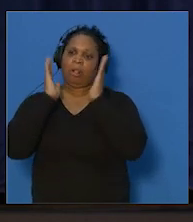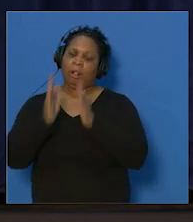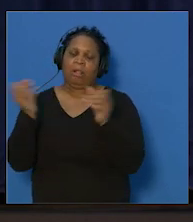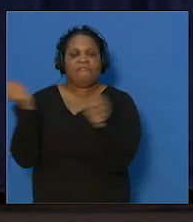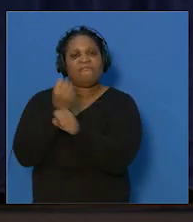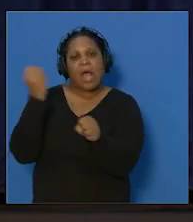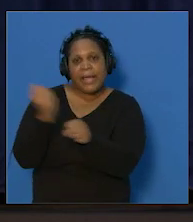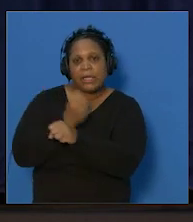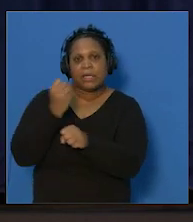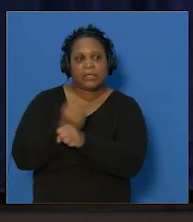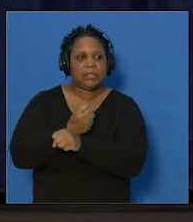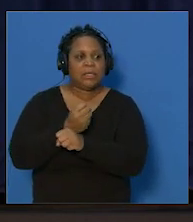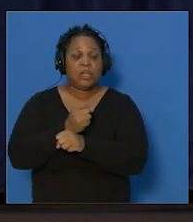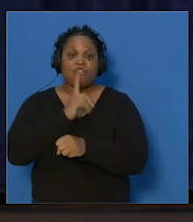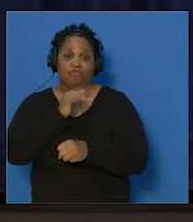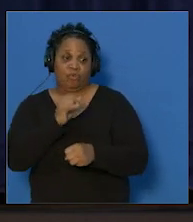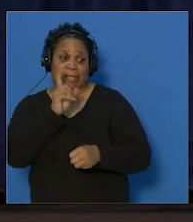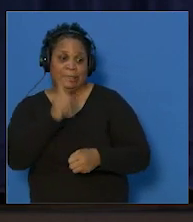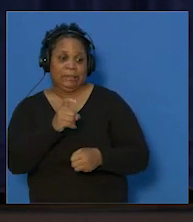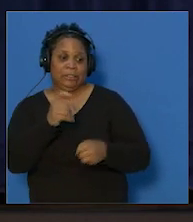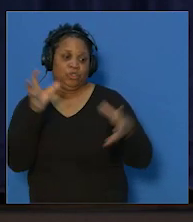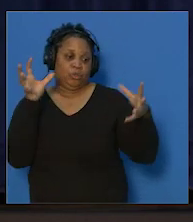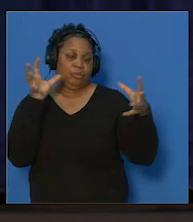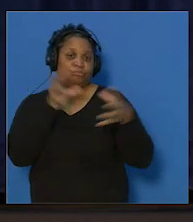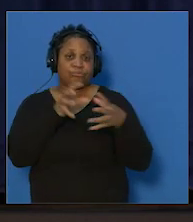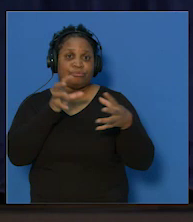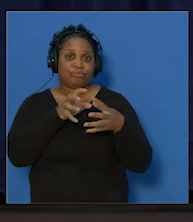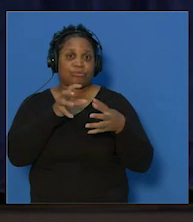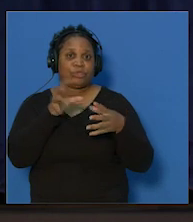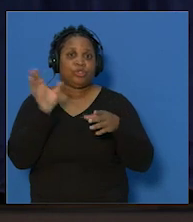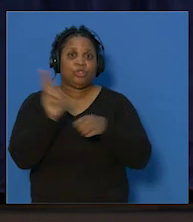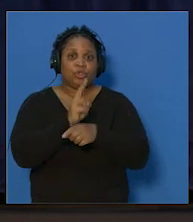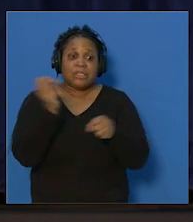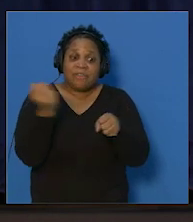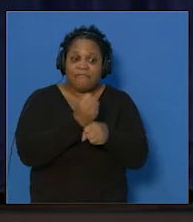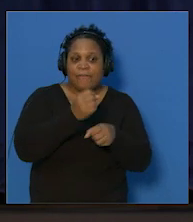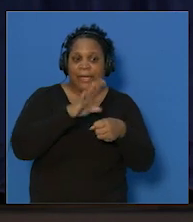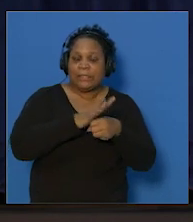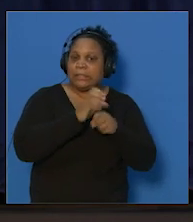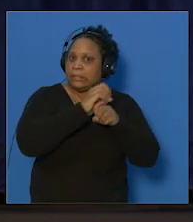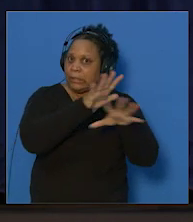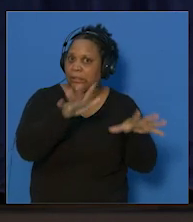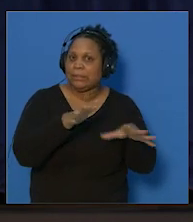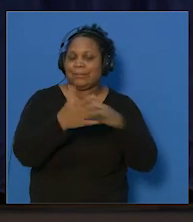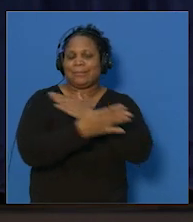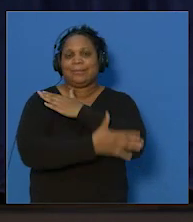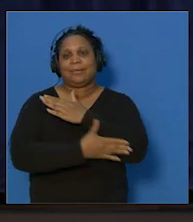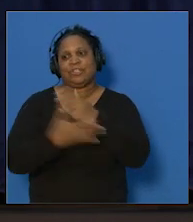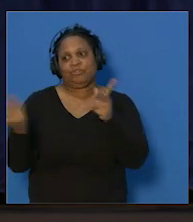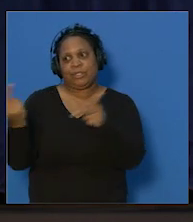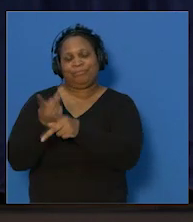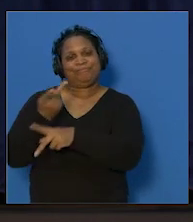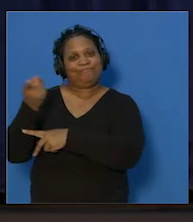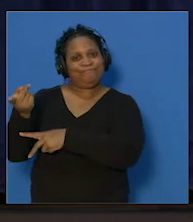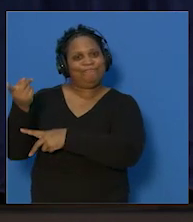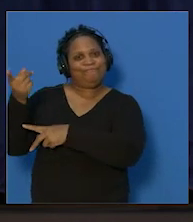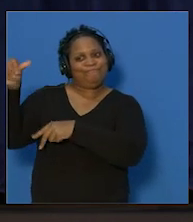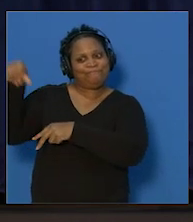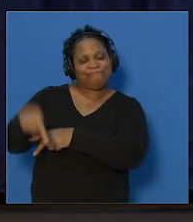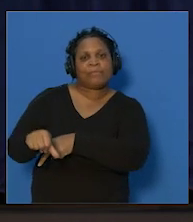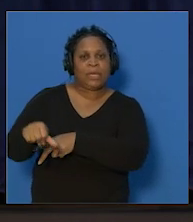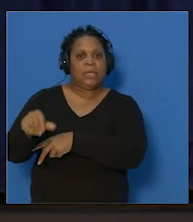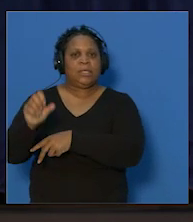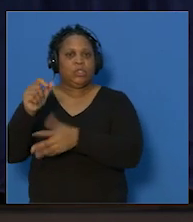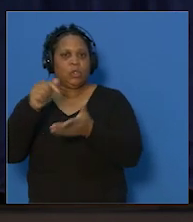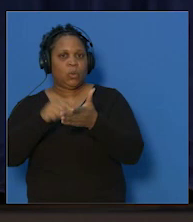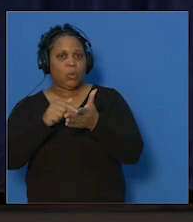other versus having our collective energies used together to fight this disease, then the country is going to be the worse for it. And so I would just hope that